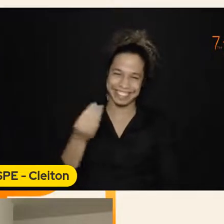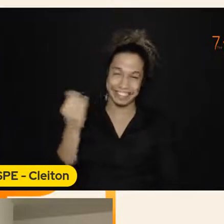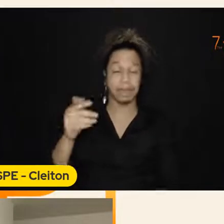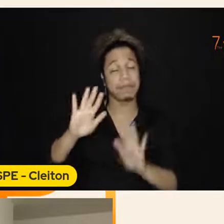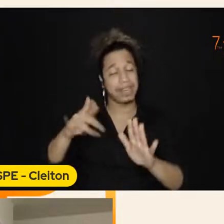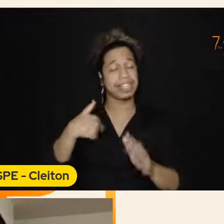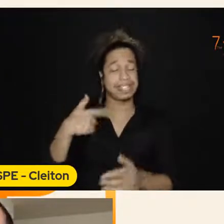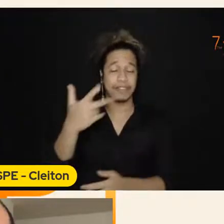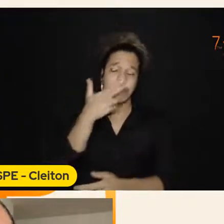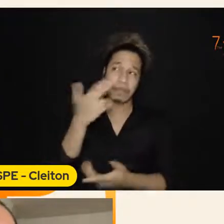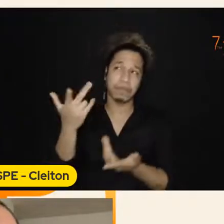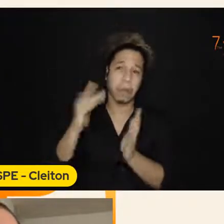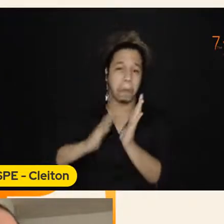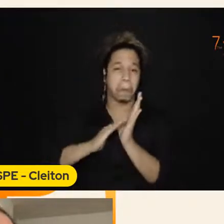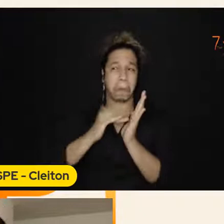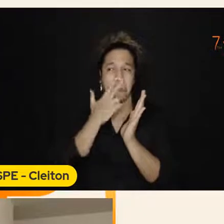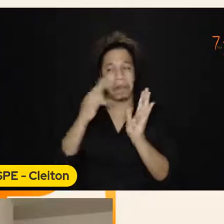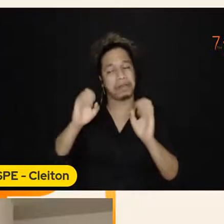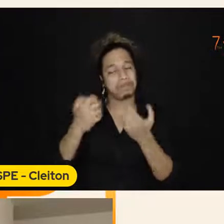compliment. Sorry.